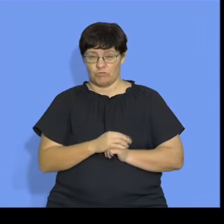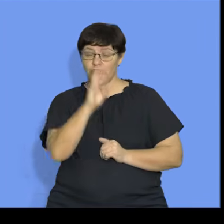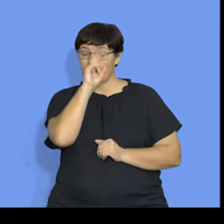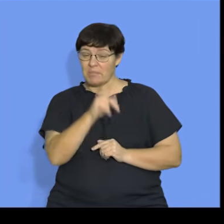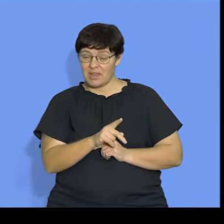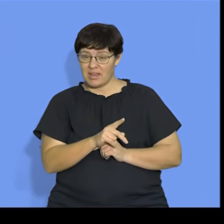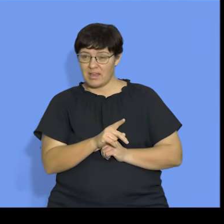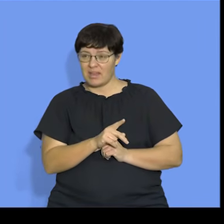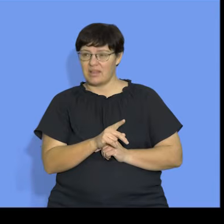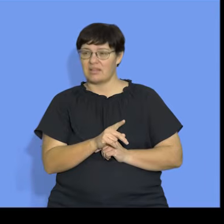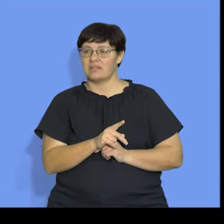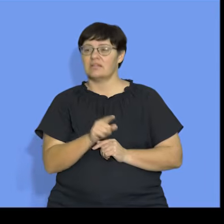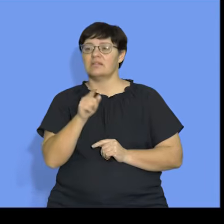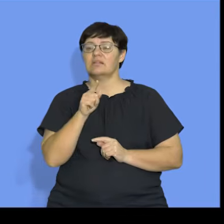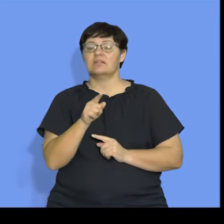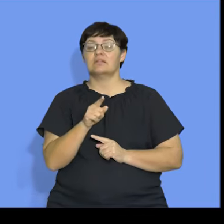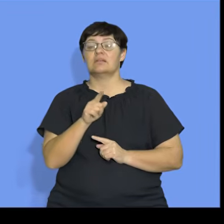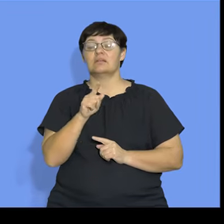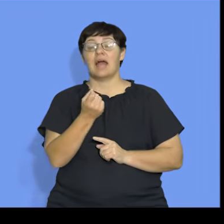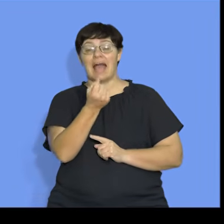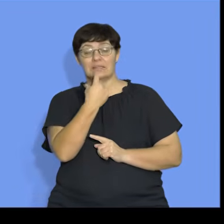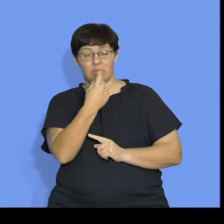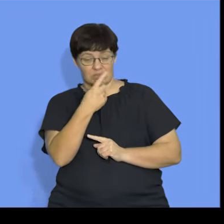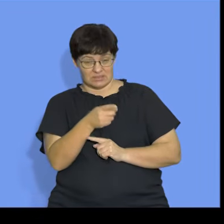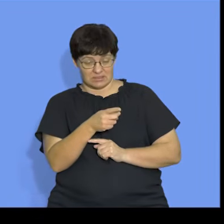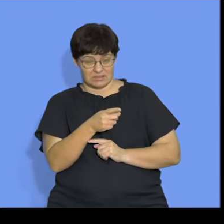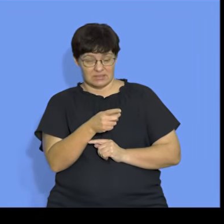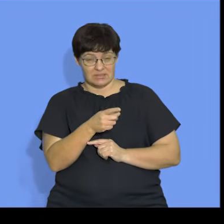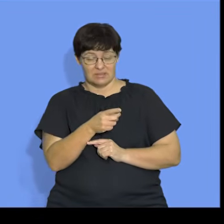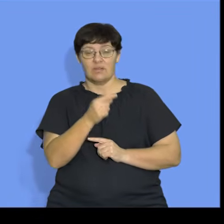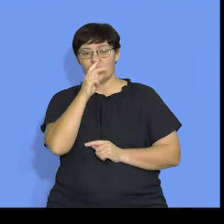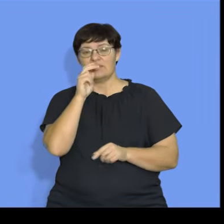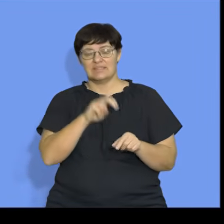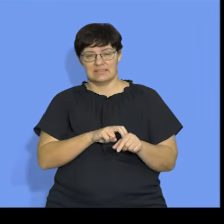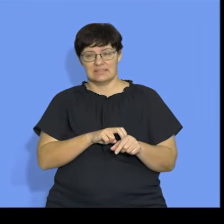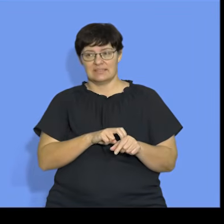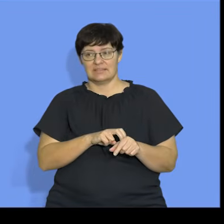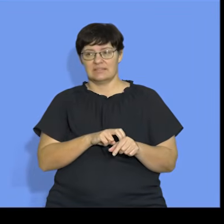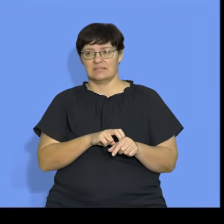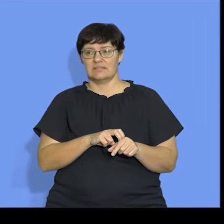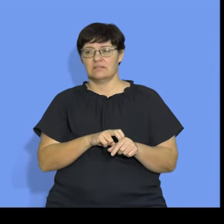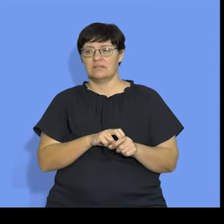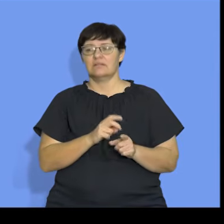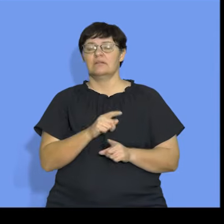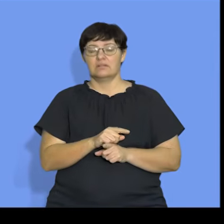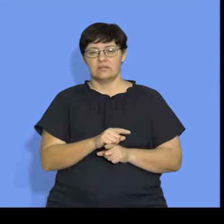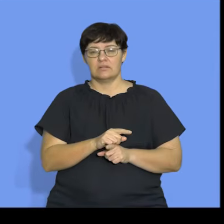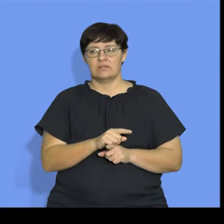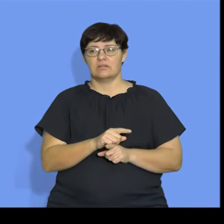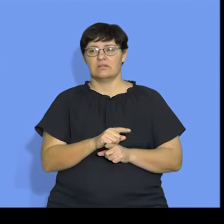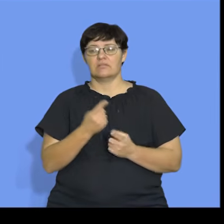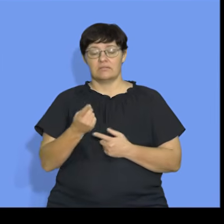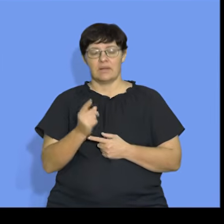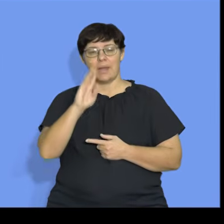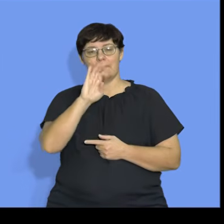remember, I'm going to say it over here, antibiotics, we need to jump to that concept